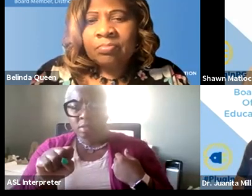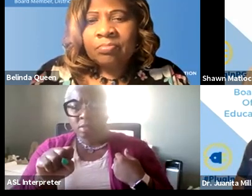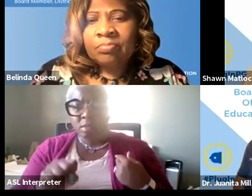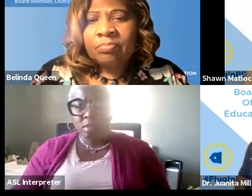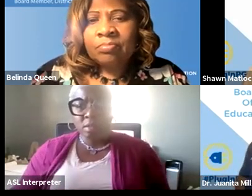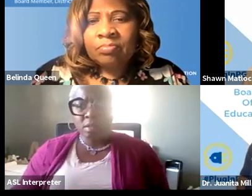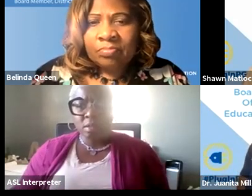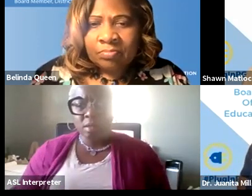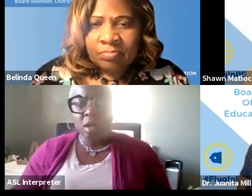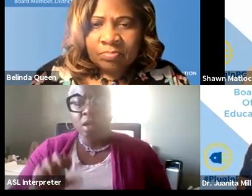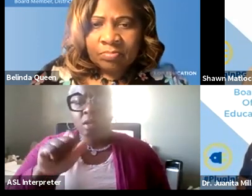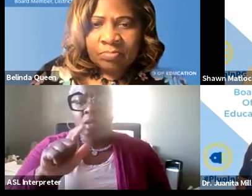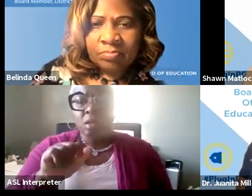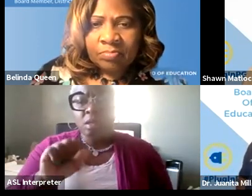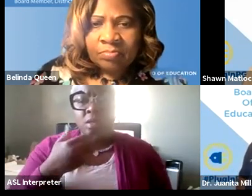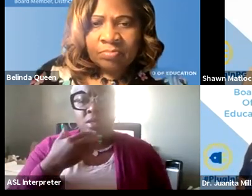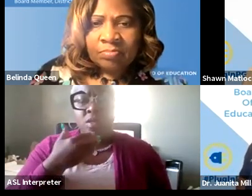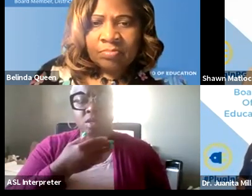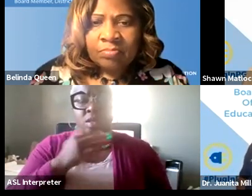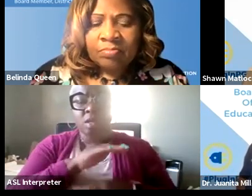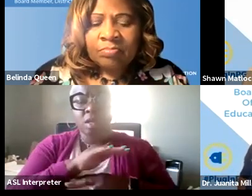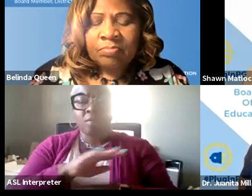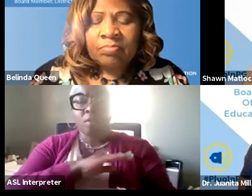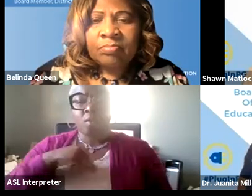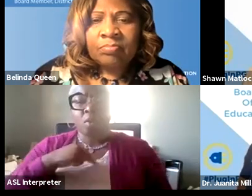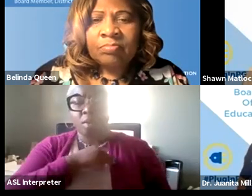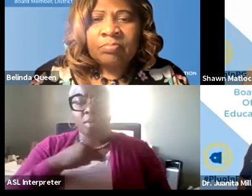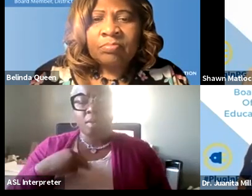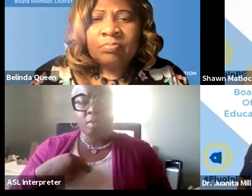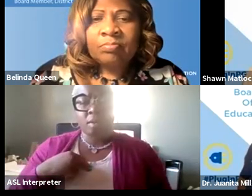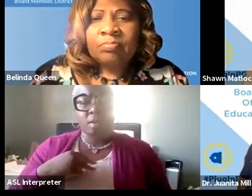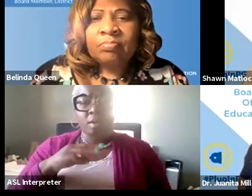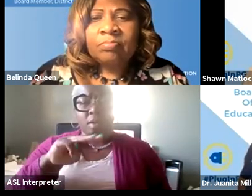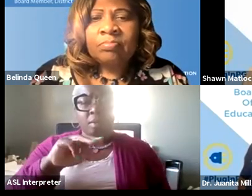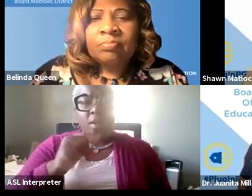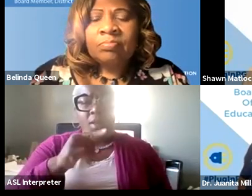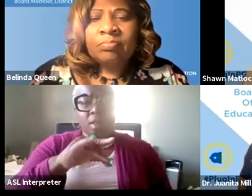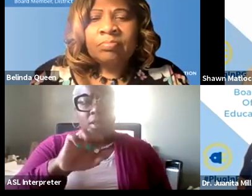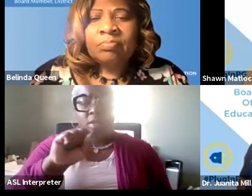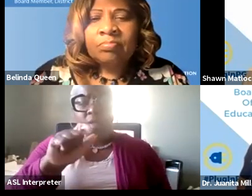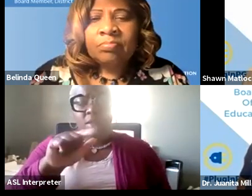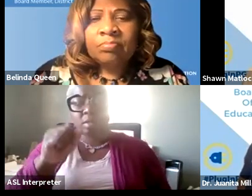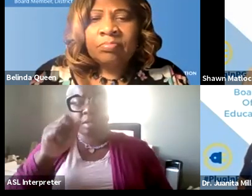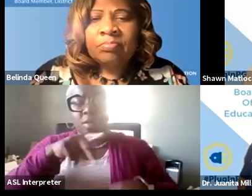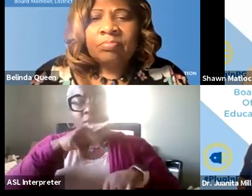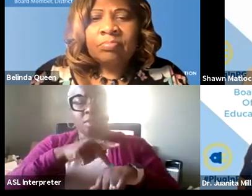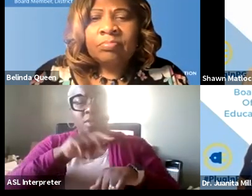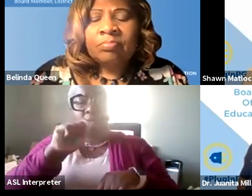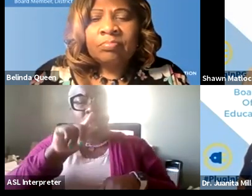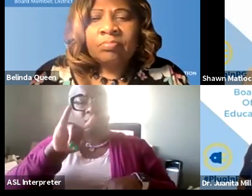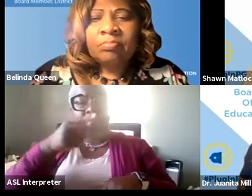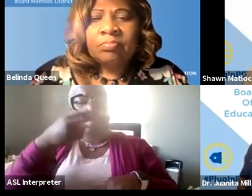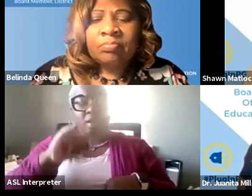Yes, good evening, Dr. Miller and board members. My name is Magali Salas and I am the president of the Adelphi Hills